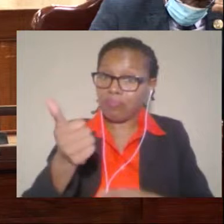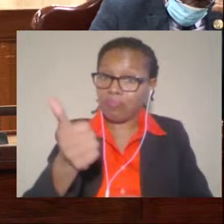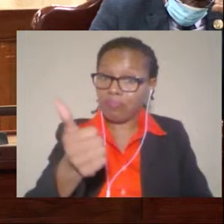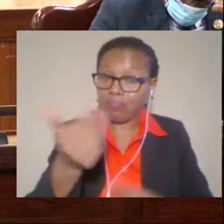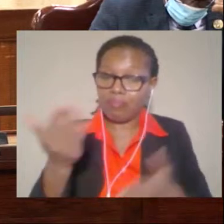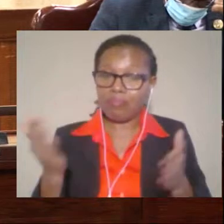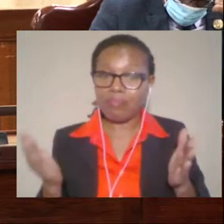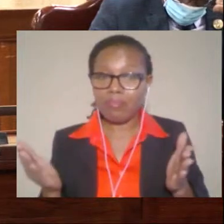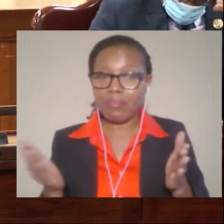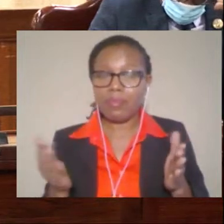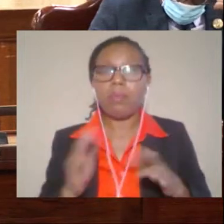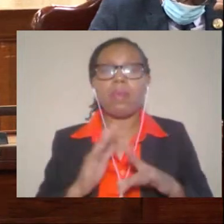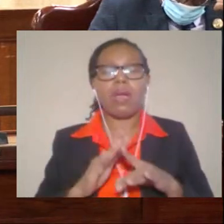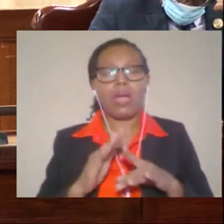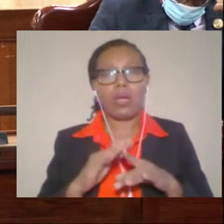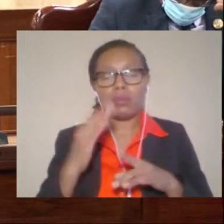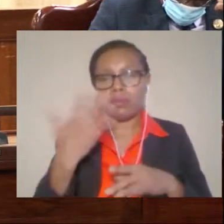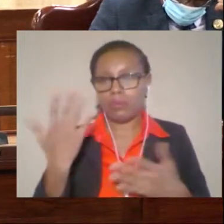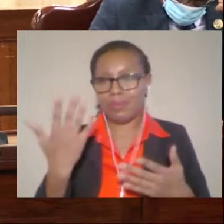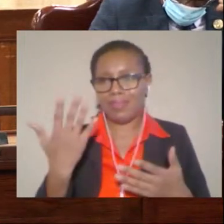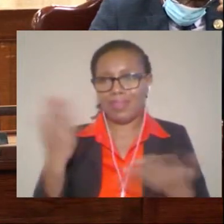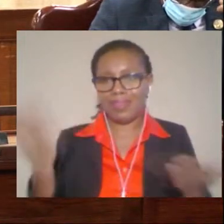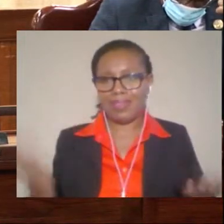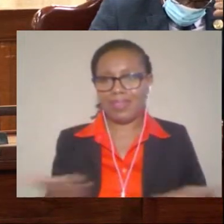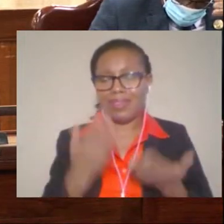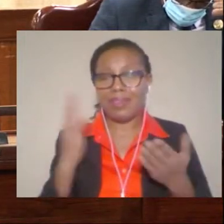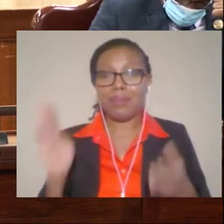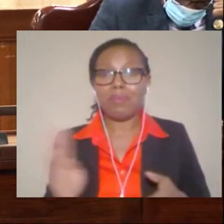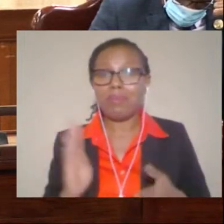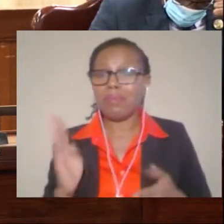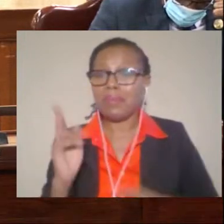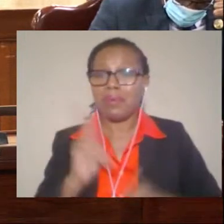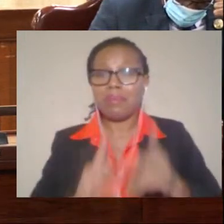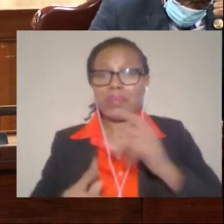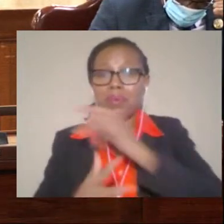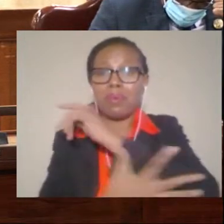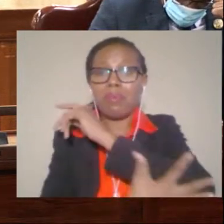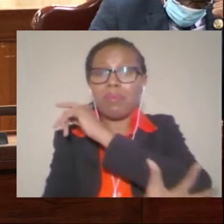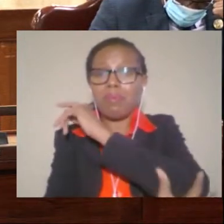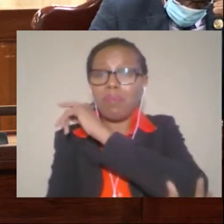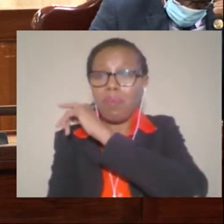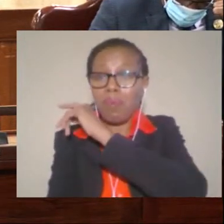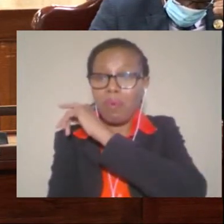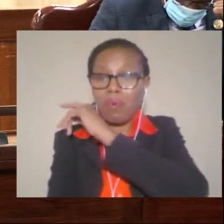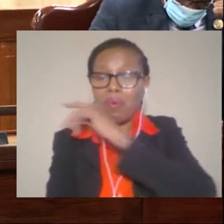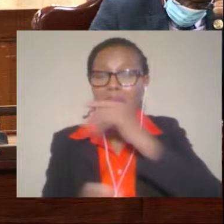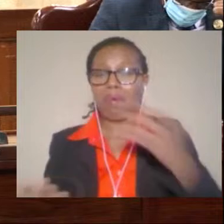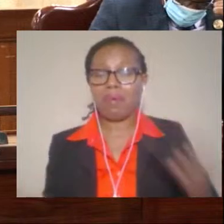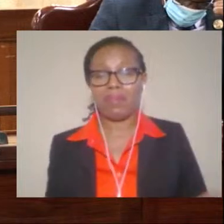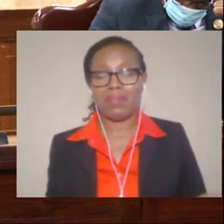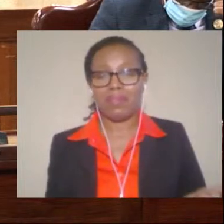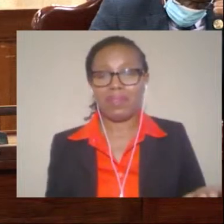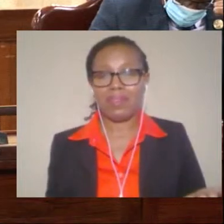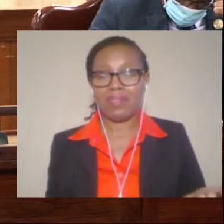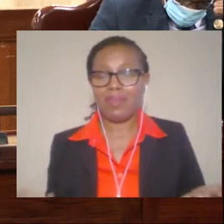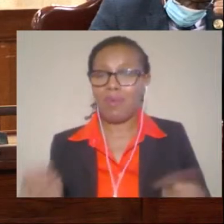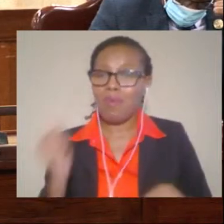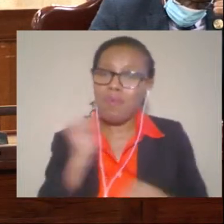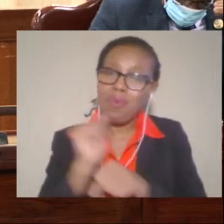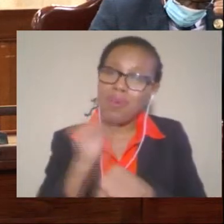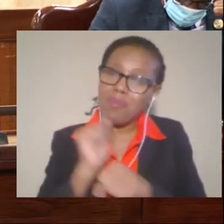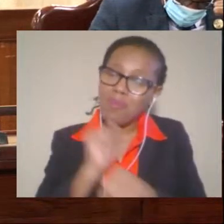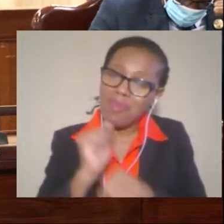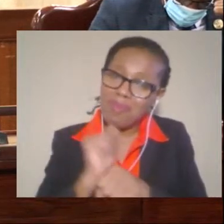Barbados, where poor people live, is that underemployment is an